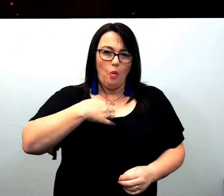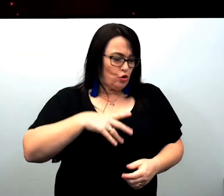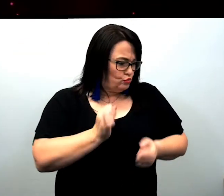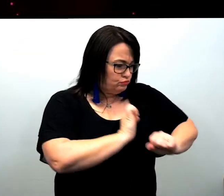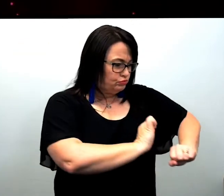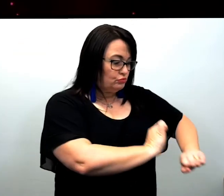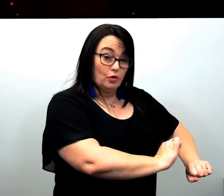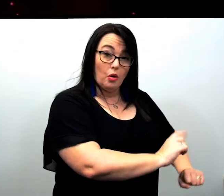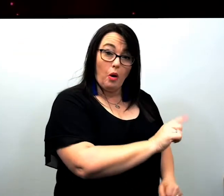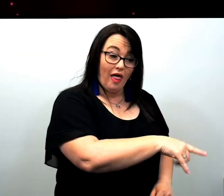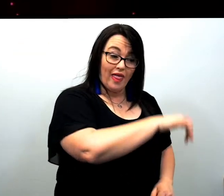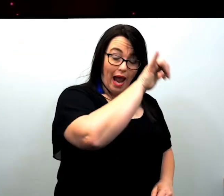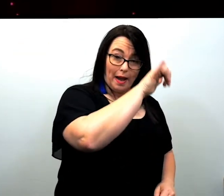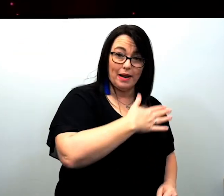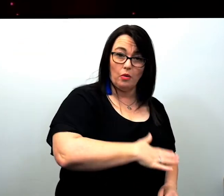army.